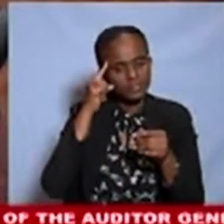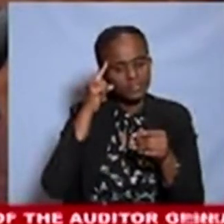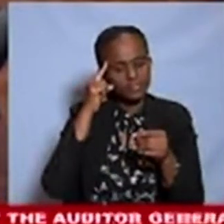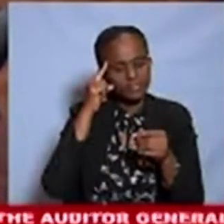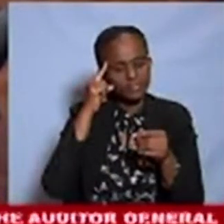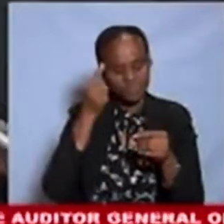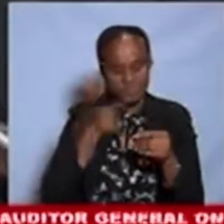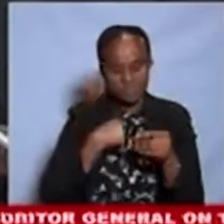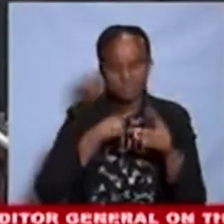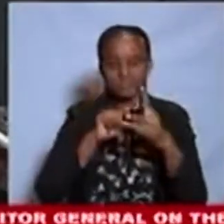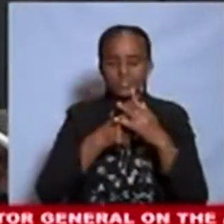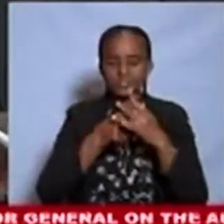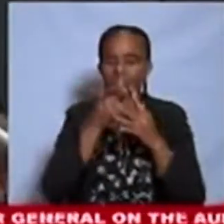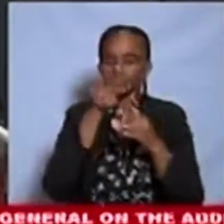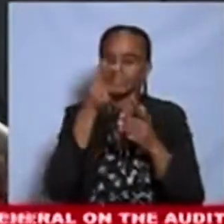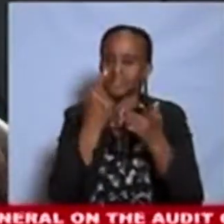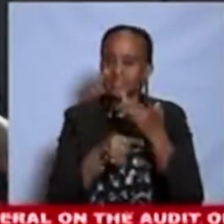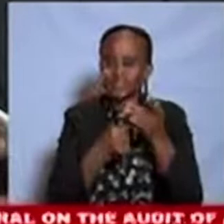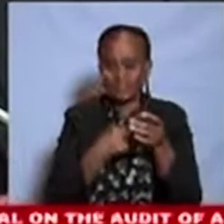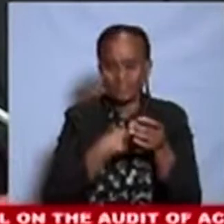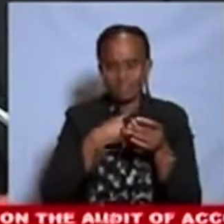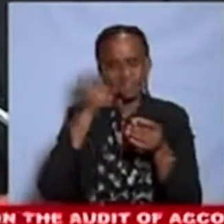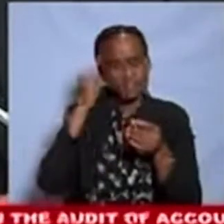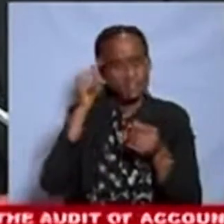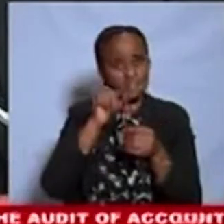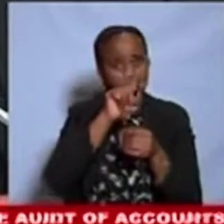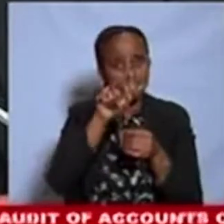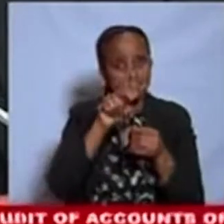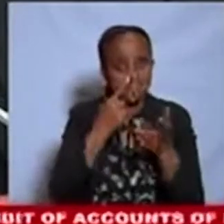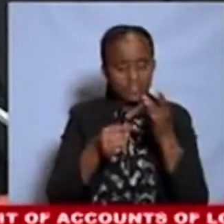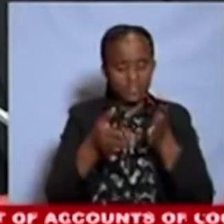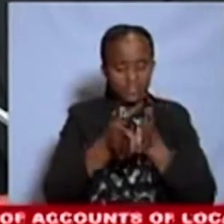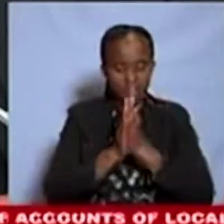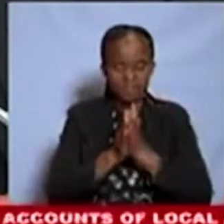may I start by saying that I think the questions that are being asked,